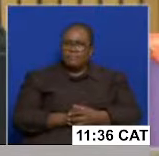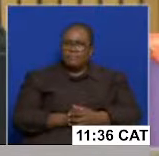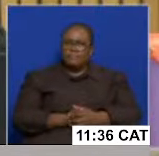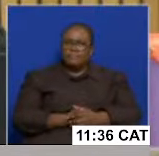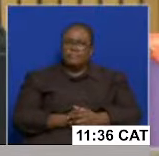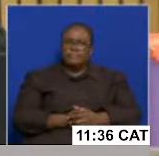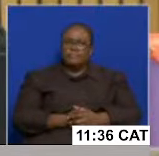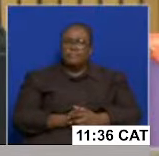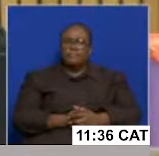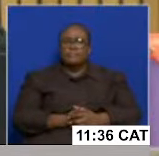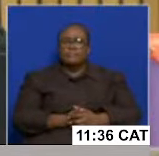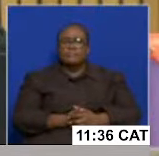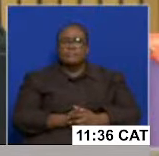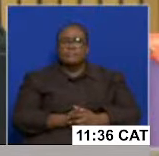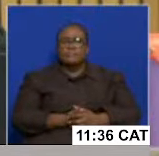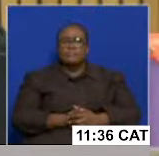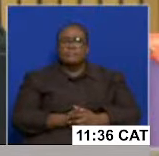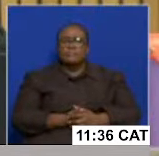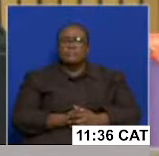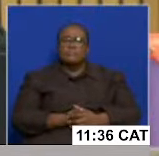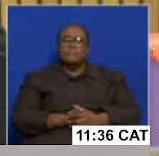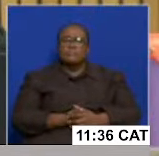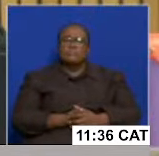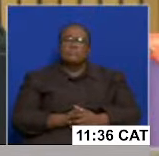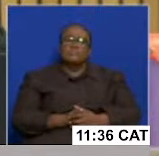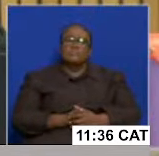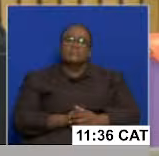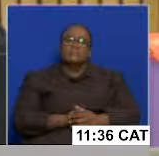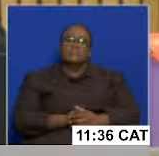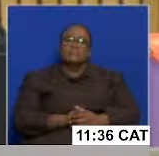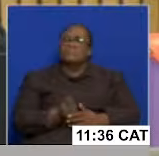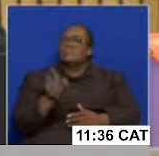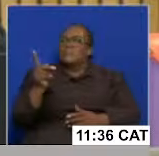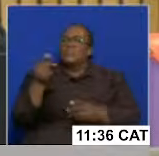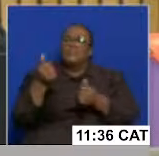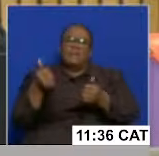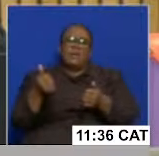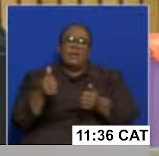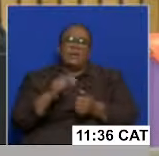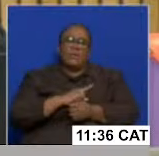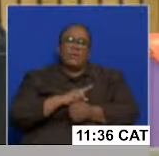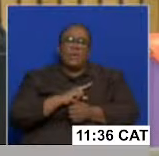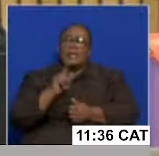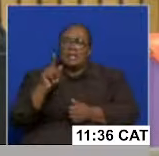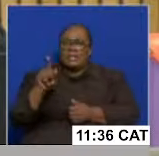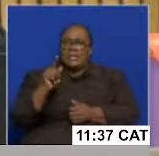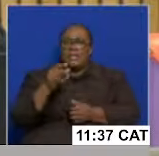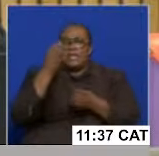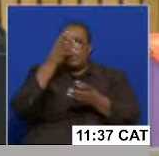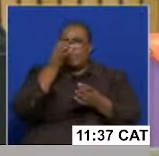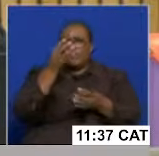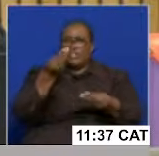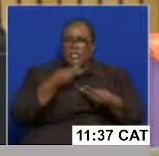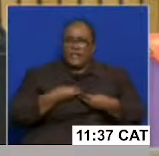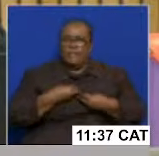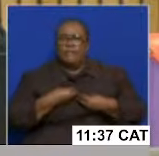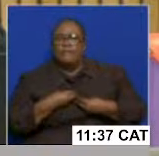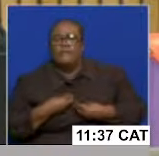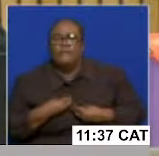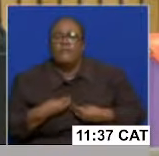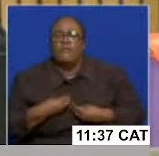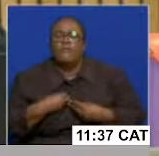Before he was fine because he once gave the information of a stolen car